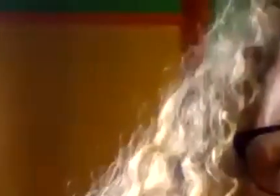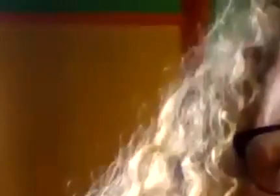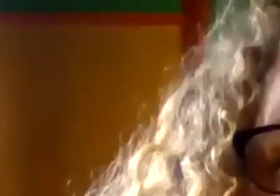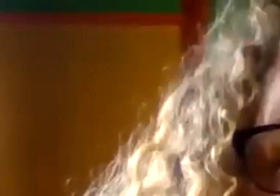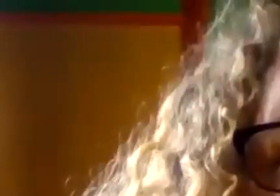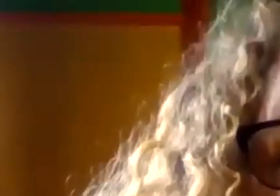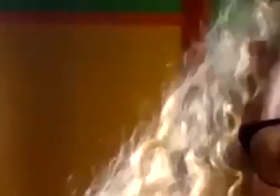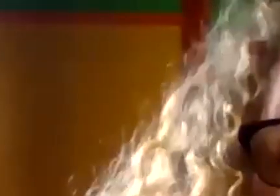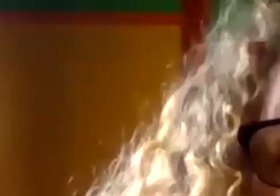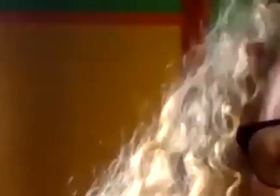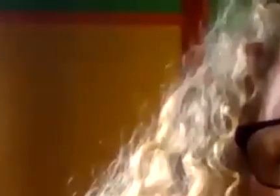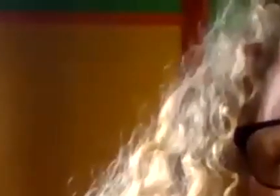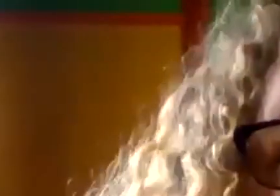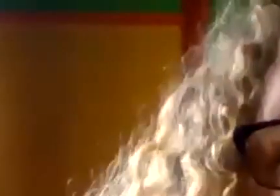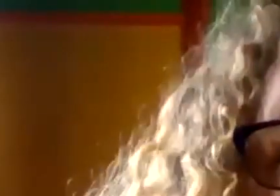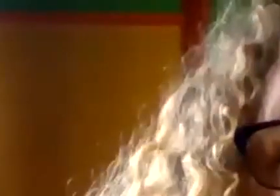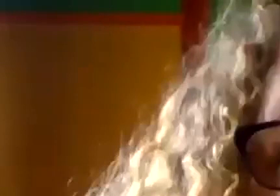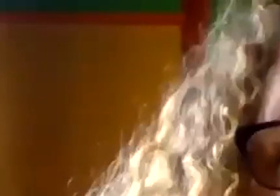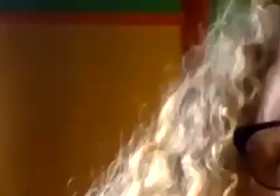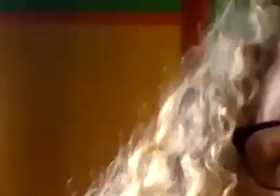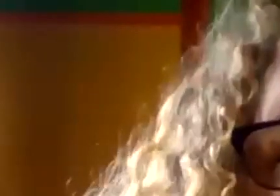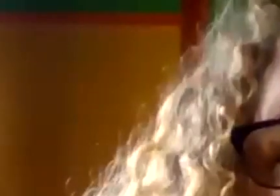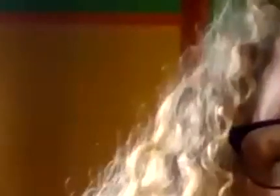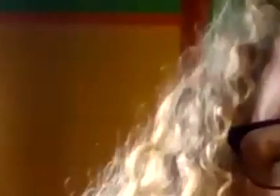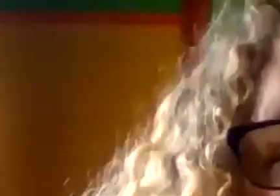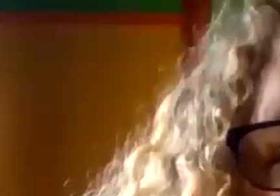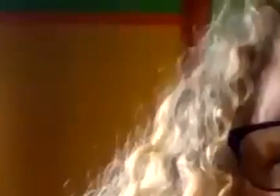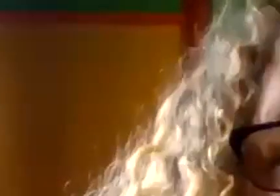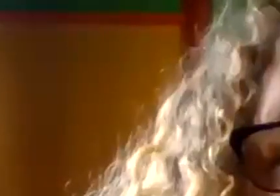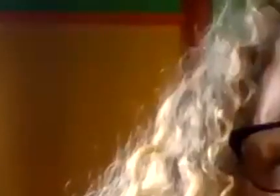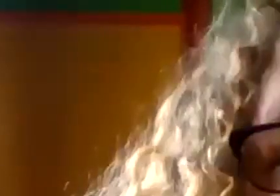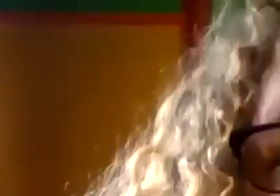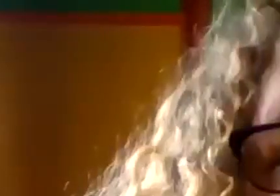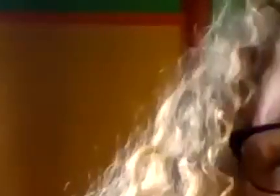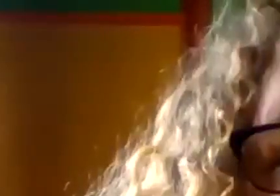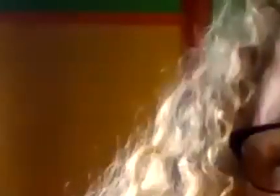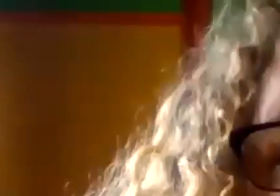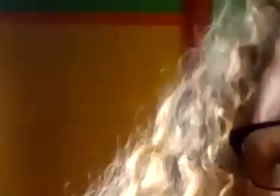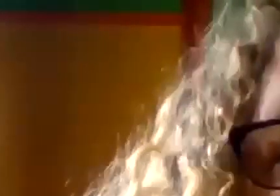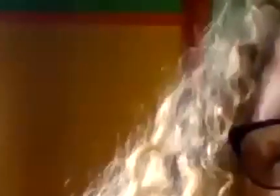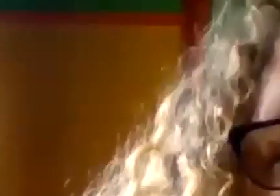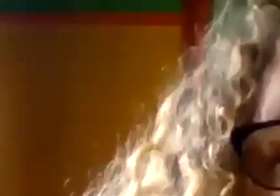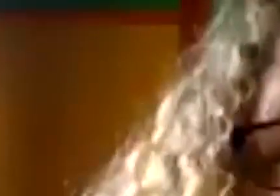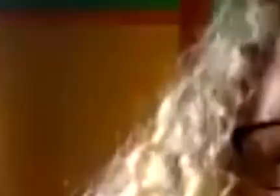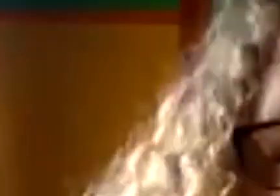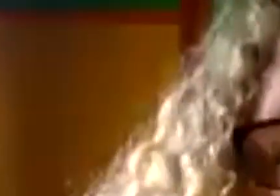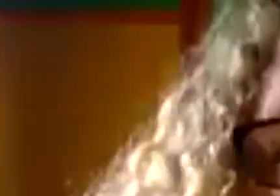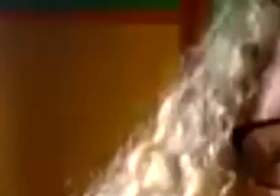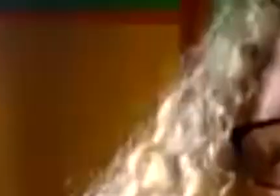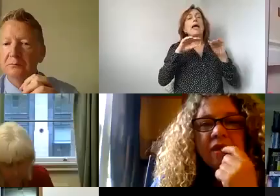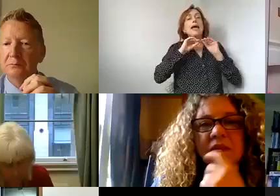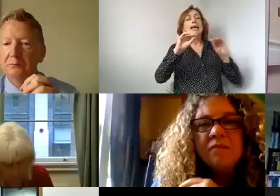our next speaker. Yes? Sorry, just on the Education Select Committee report, it's now, I think,